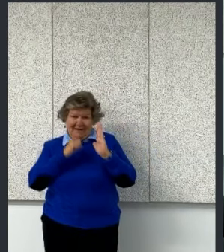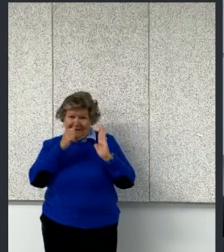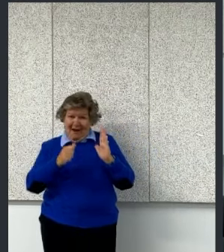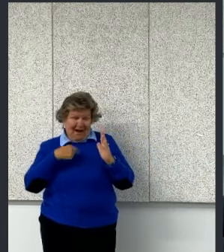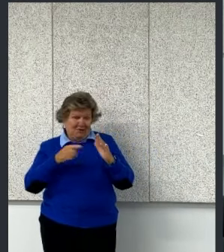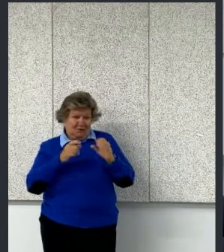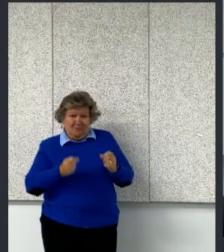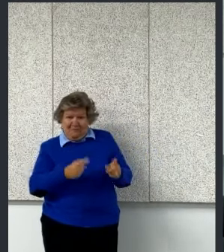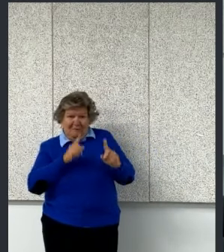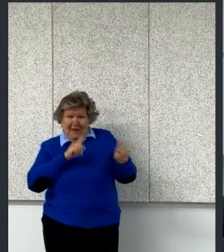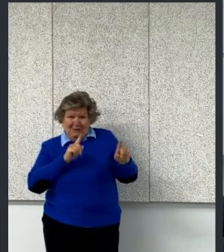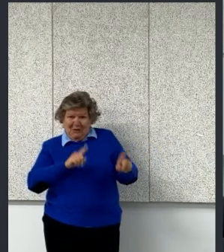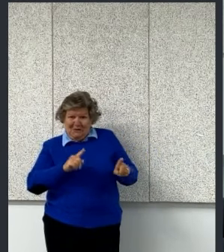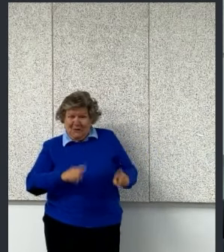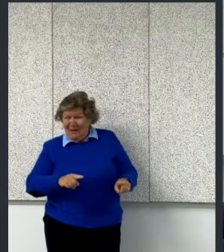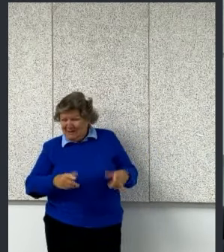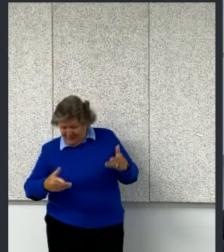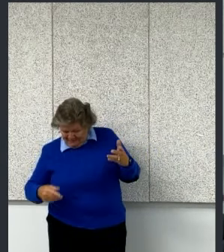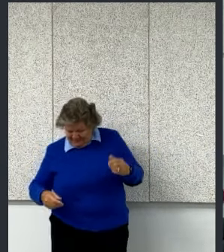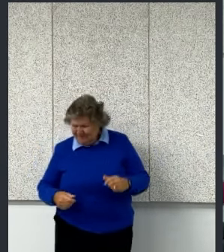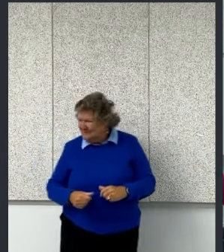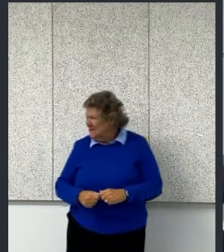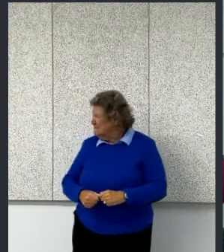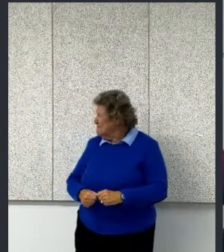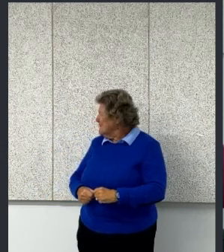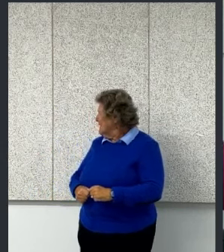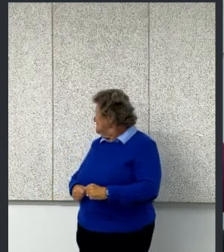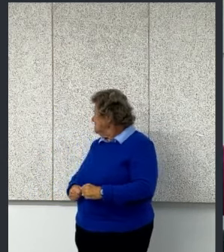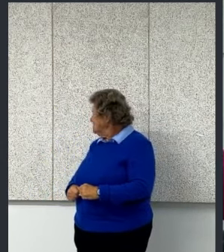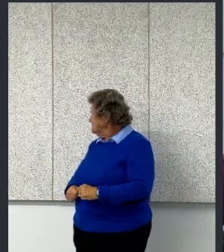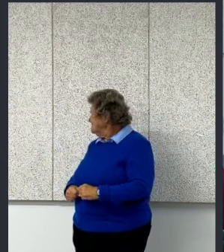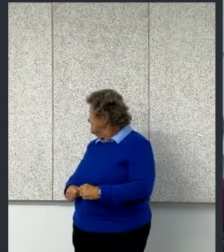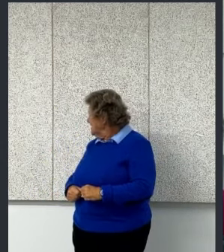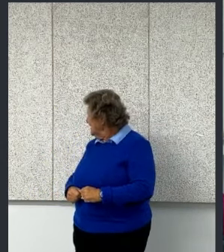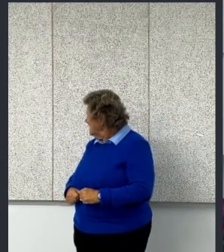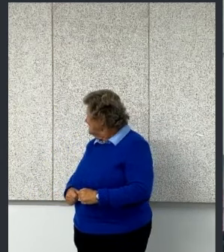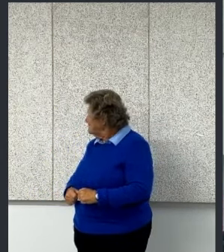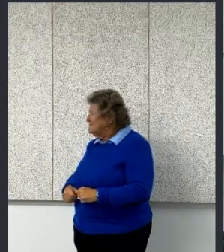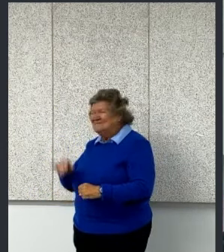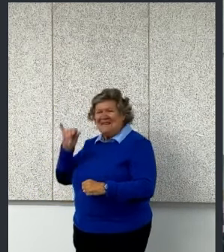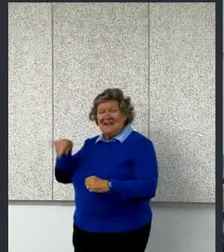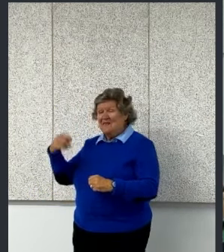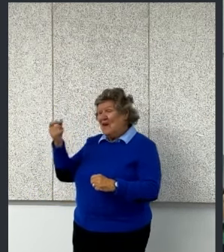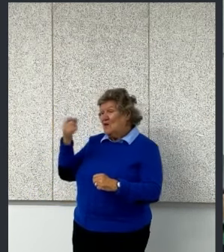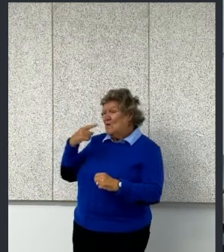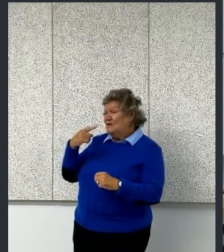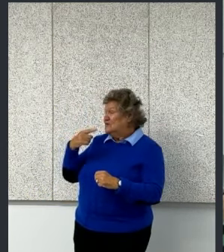non-scripted. Well, then there would be no pop quizzes, and I perhaps lied. I'll take that question.